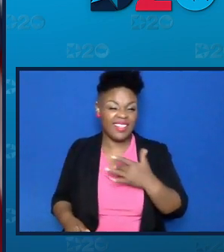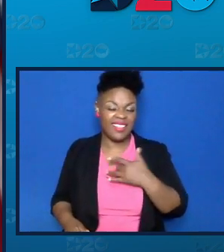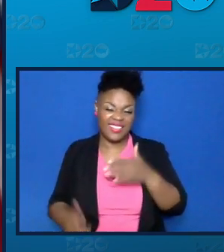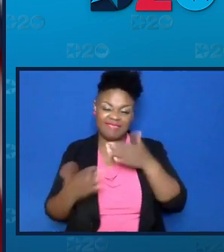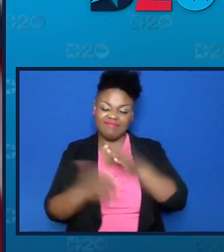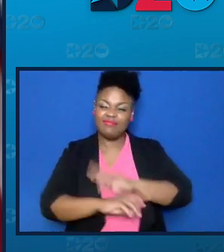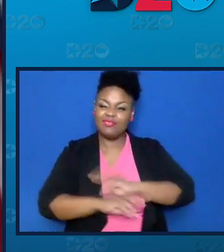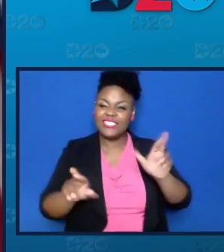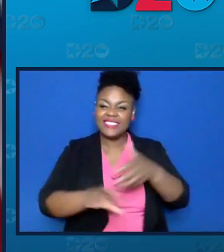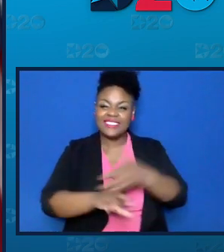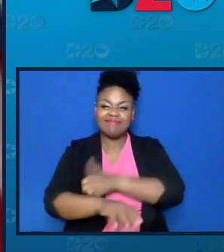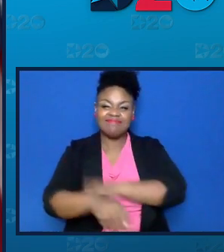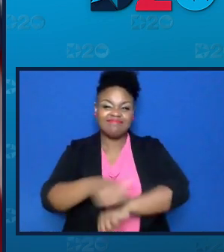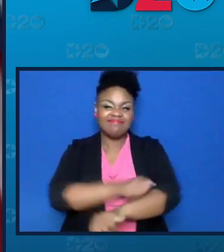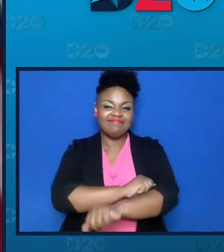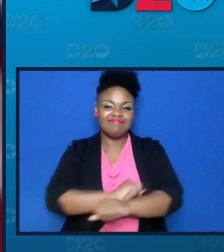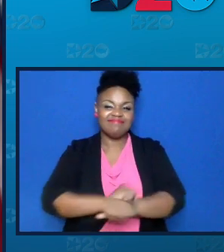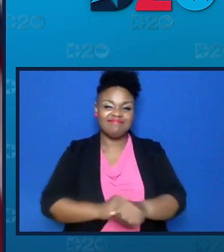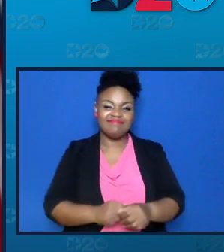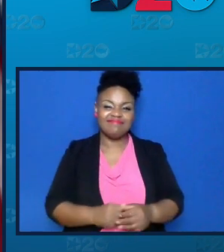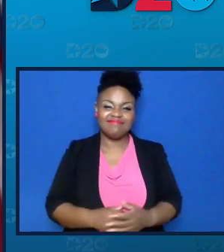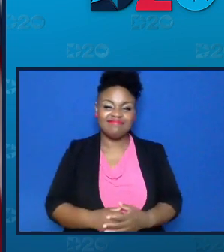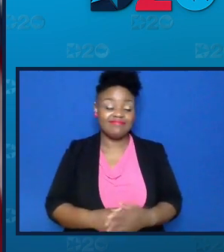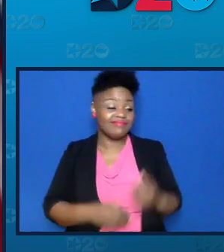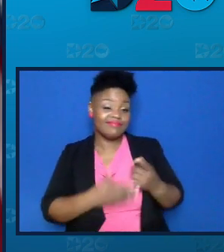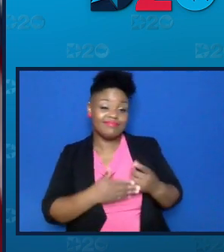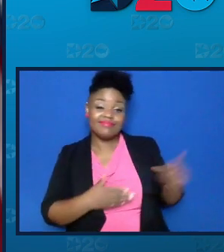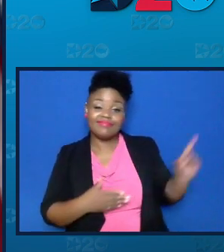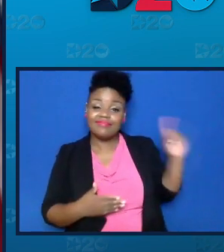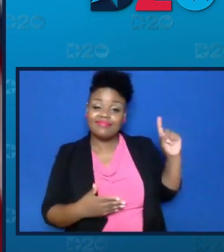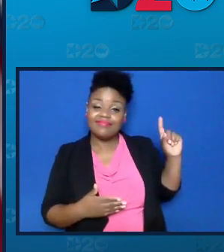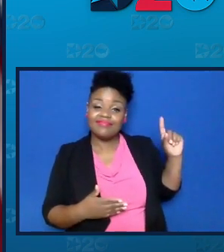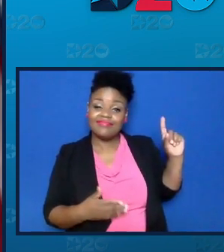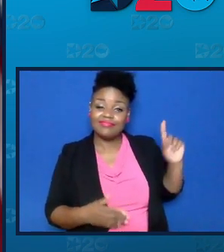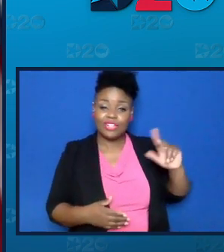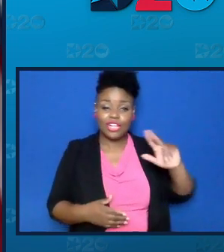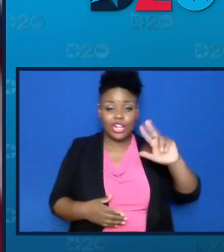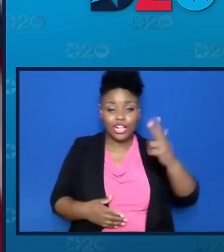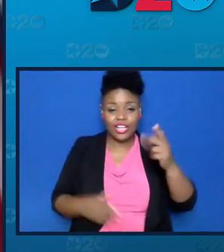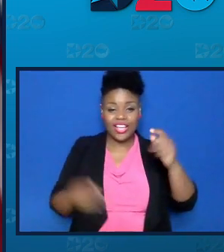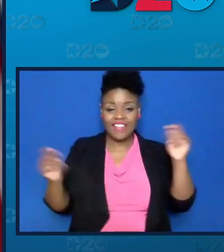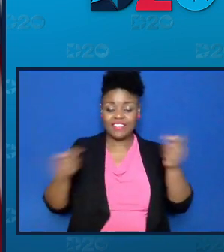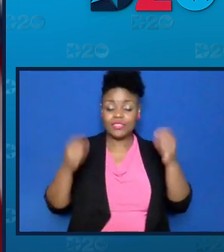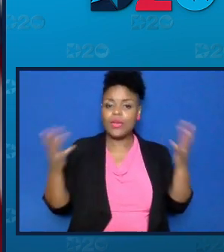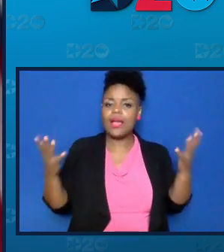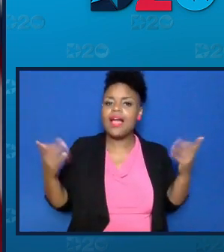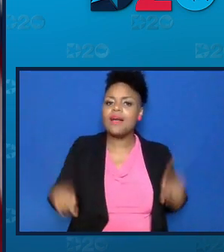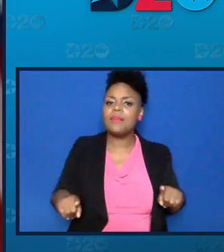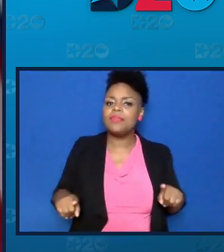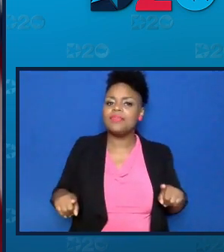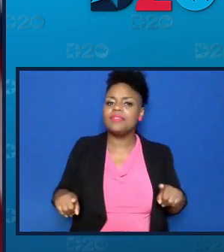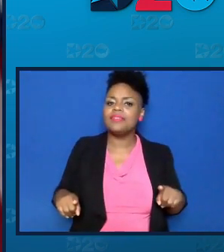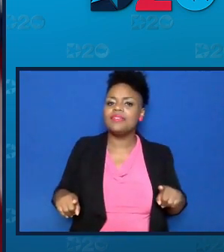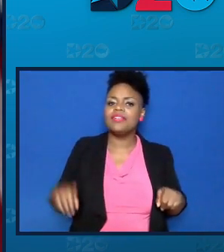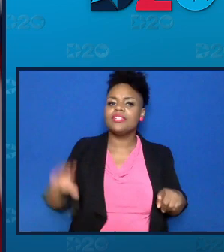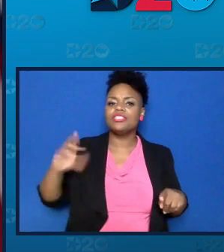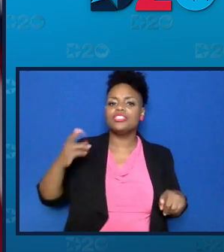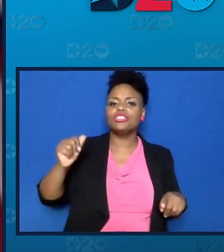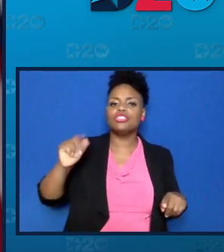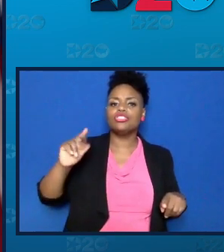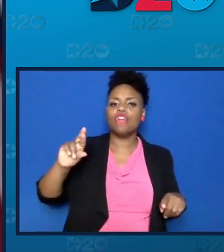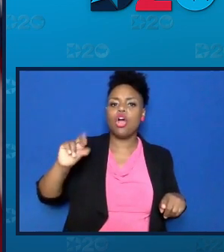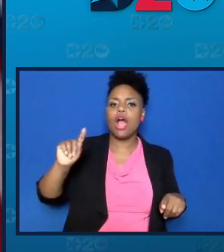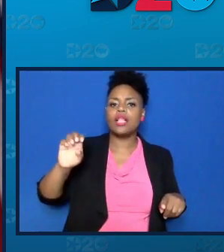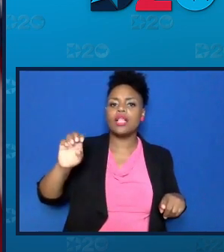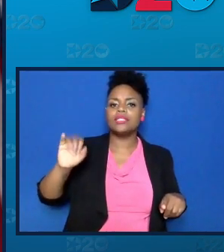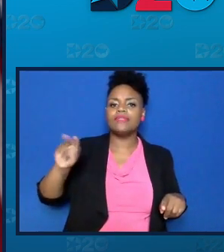yesterday was the third anniversary of the events in Charlottesville. Close your eyes. Remember what you saw on television. Remember